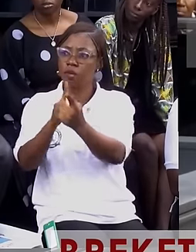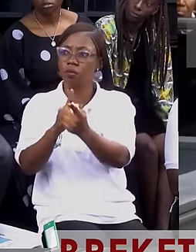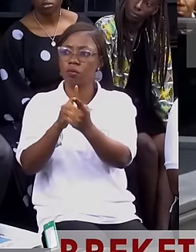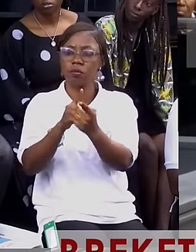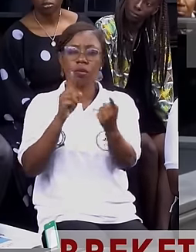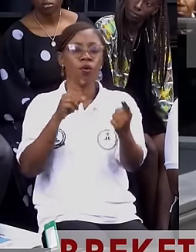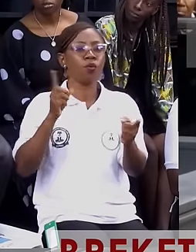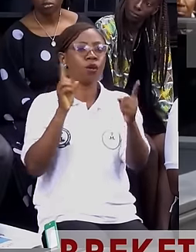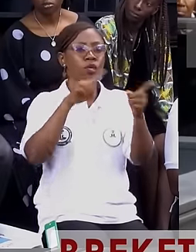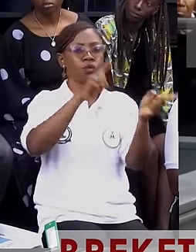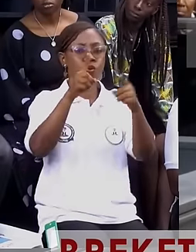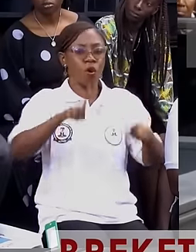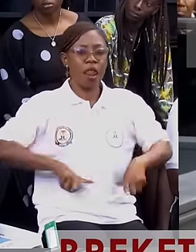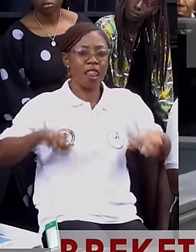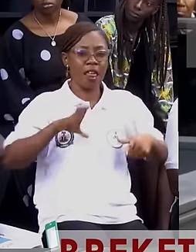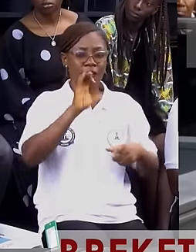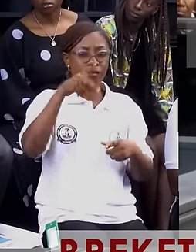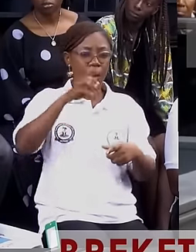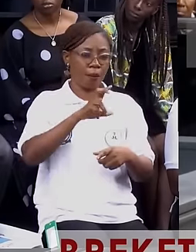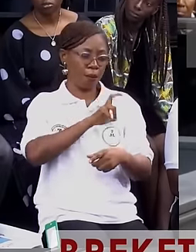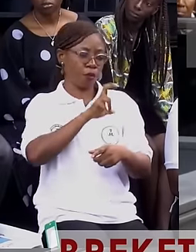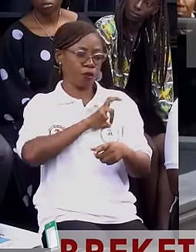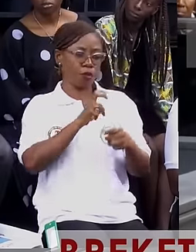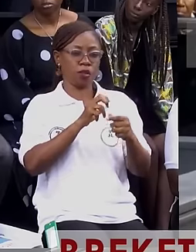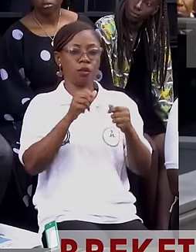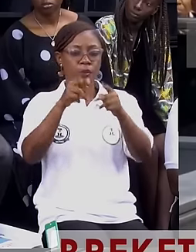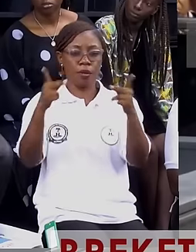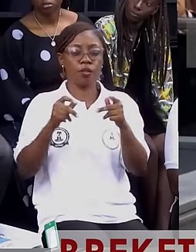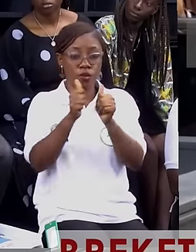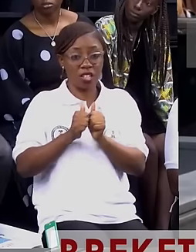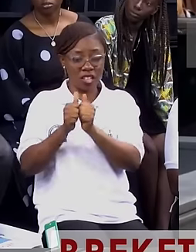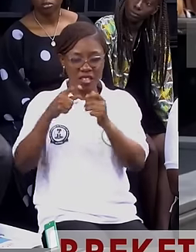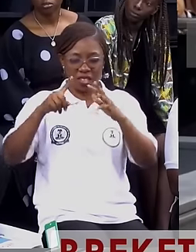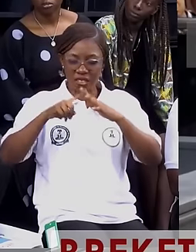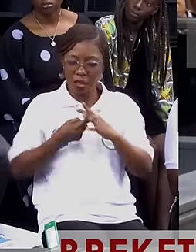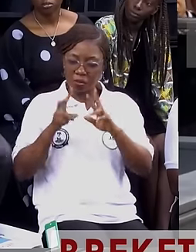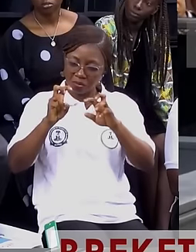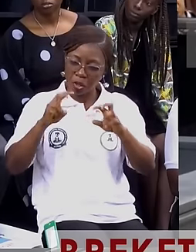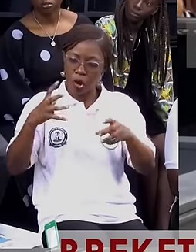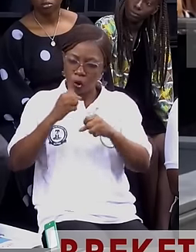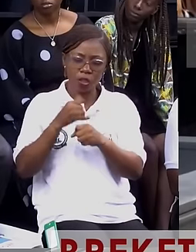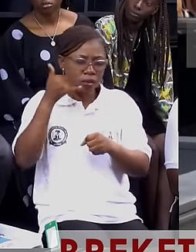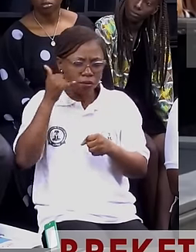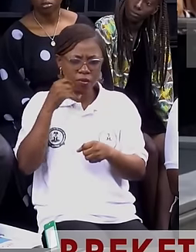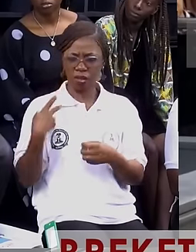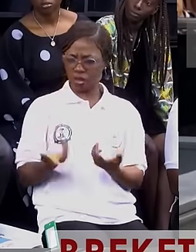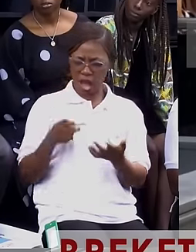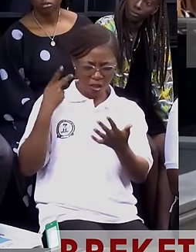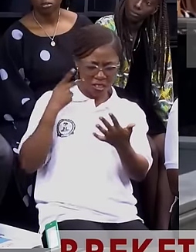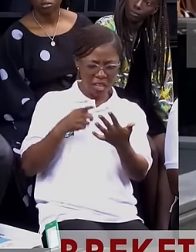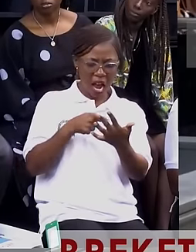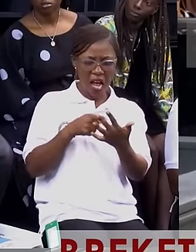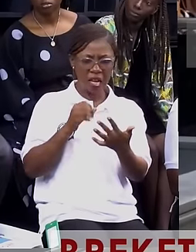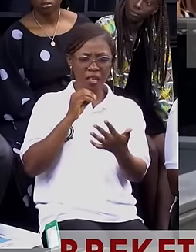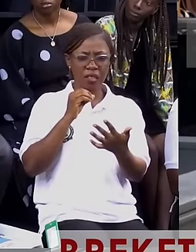went to Life Camp police station together. From there, so they now started investigation. They collected his phone, and they now saw that the lady